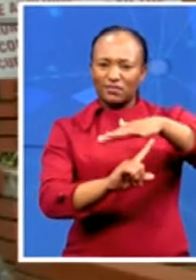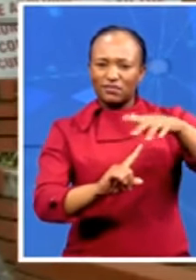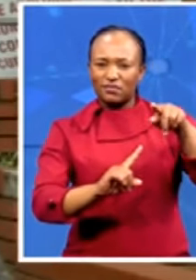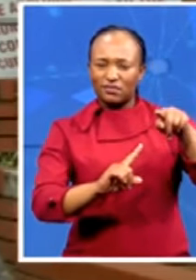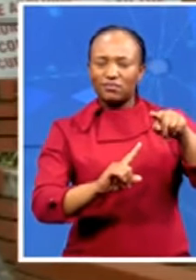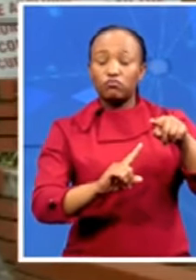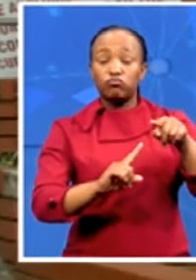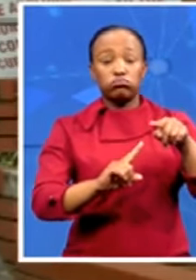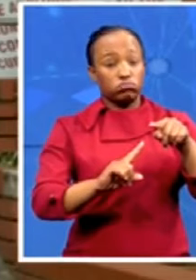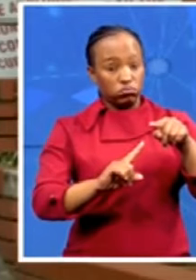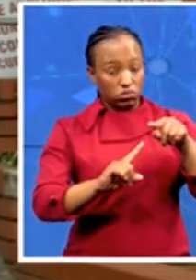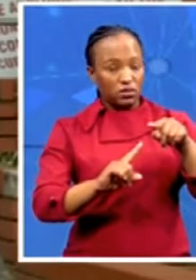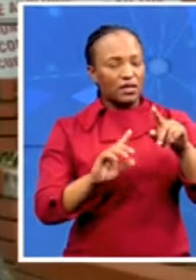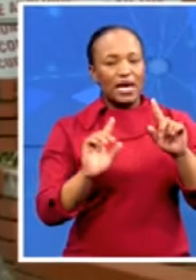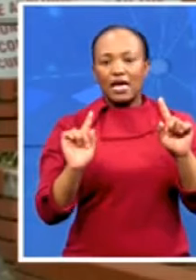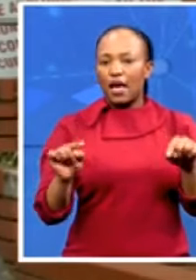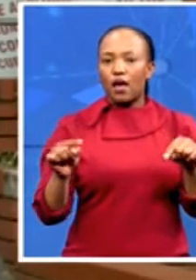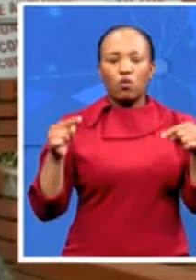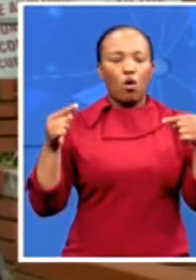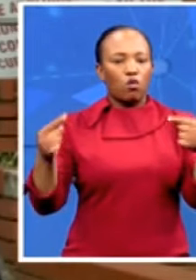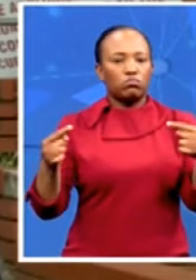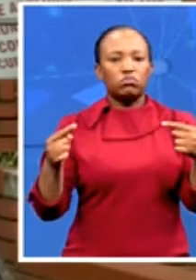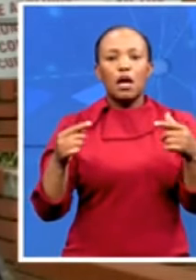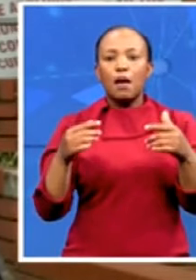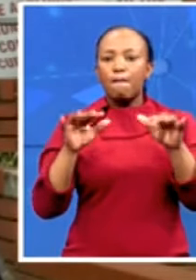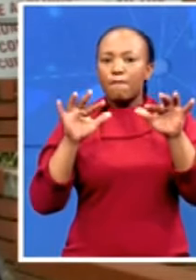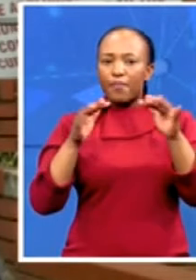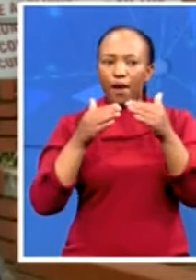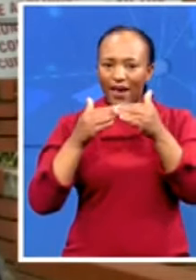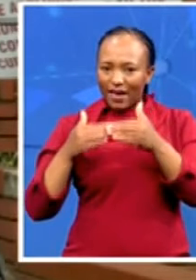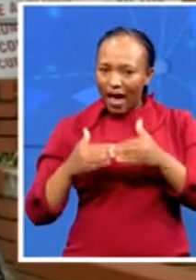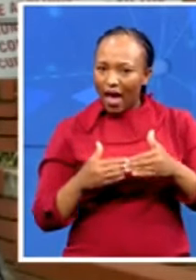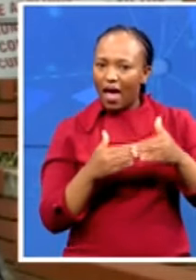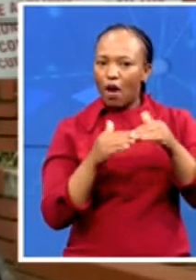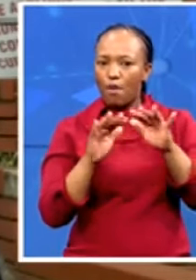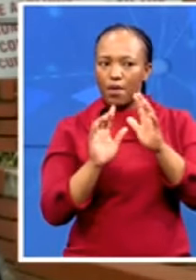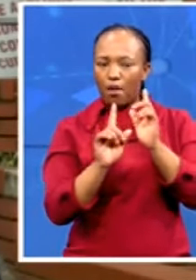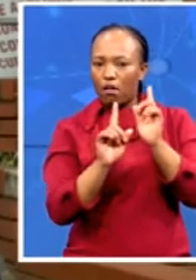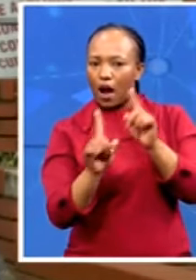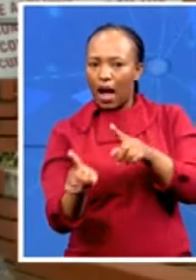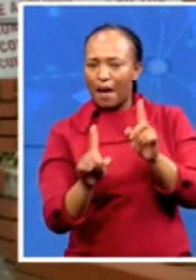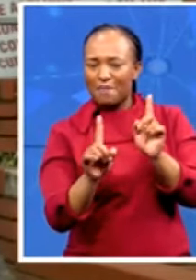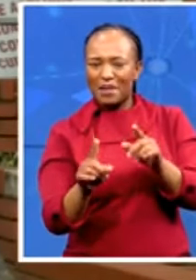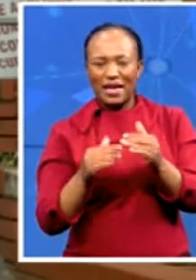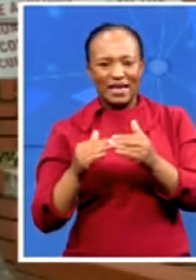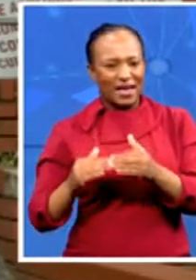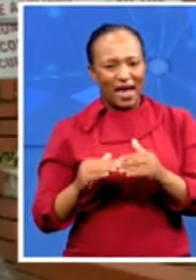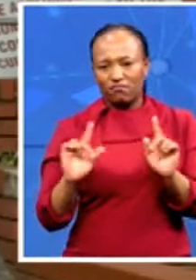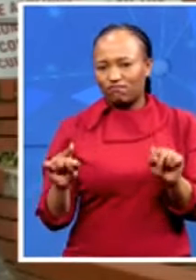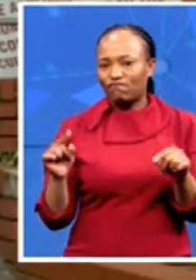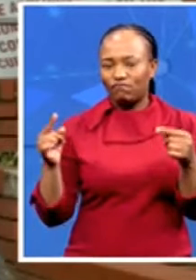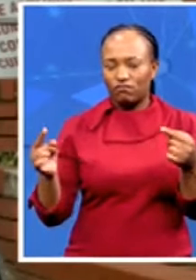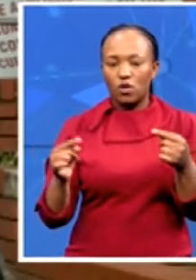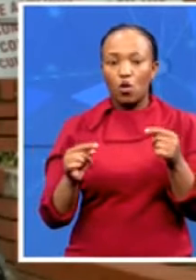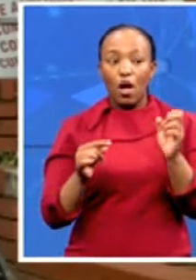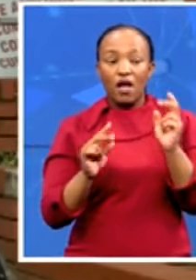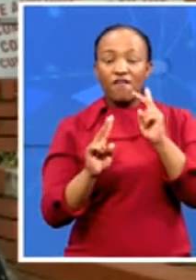for the people that are coming to this hospital. The visit by the Public Protector actually was to check if this hospital actually